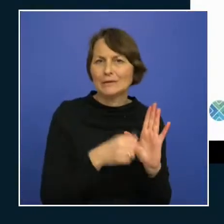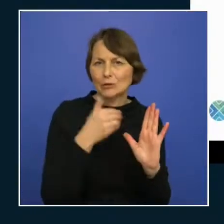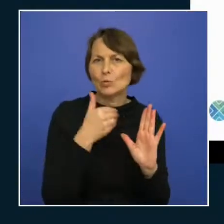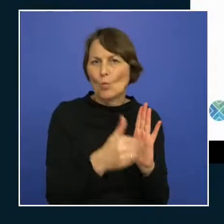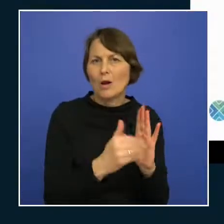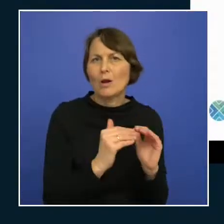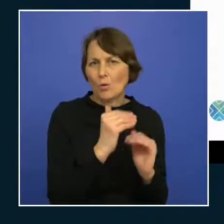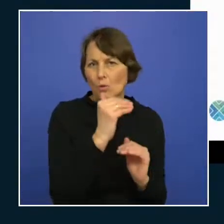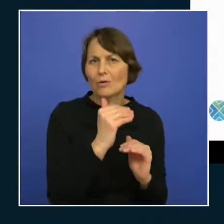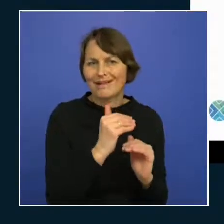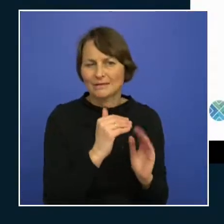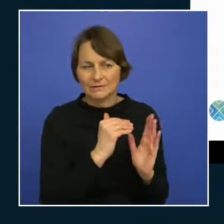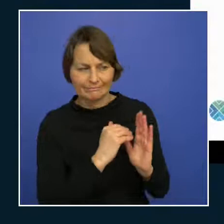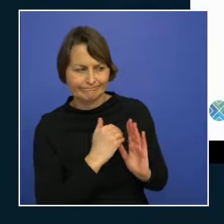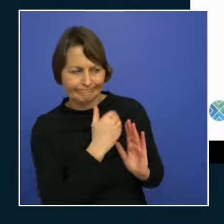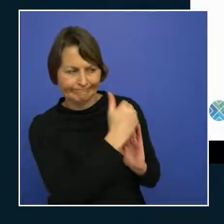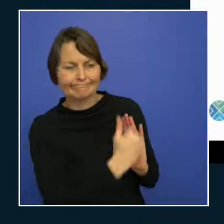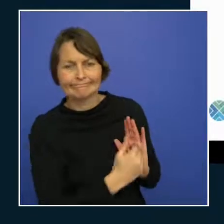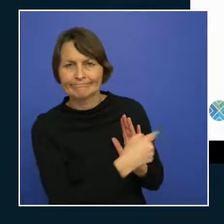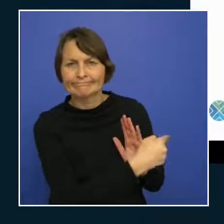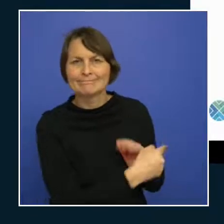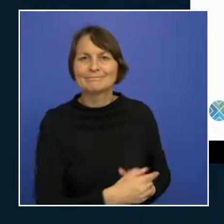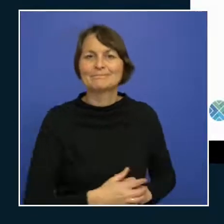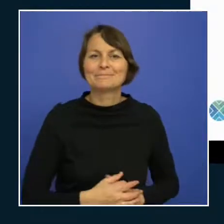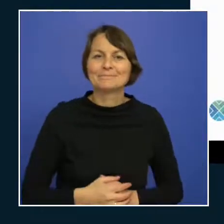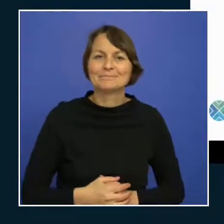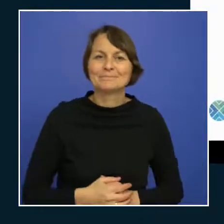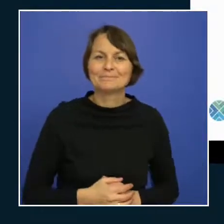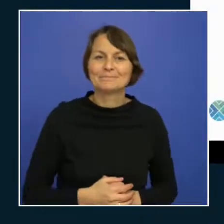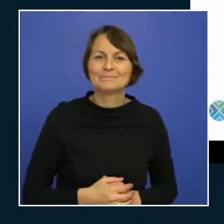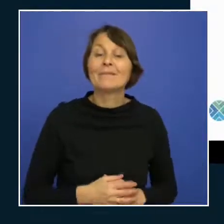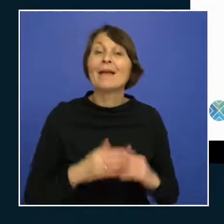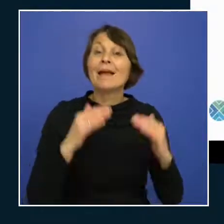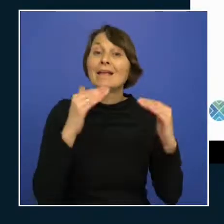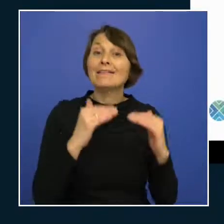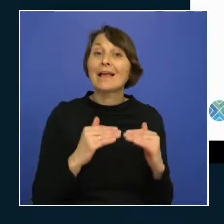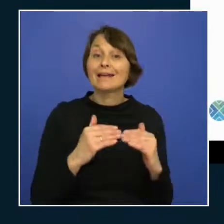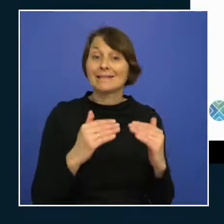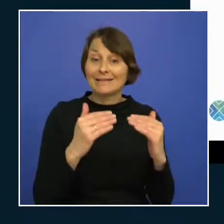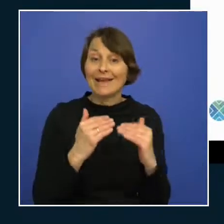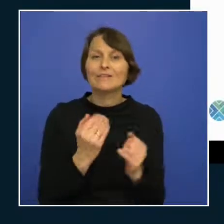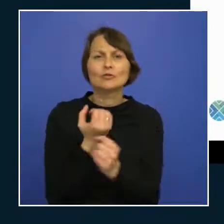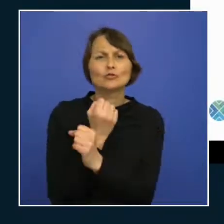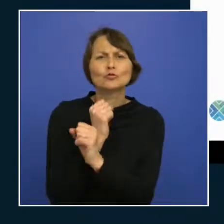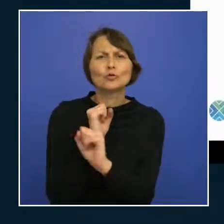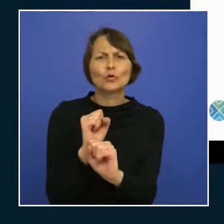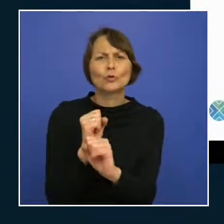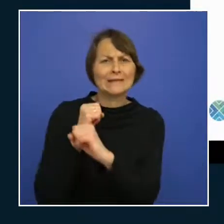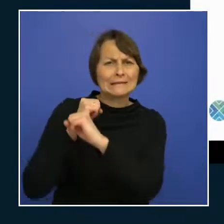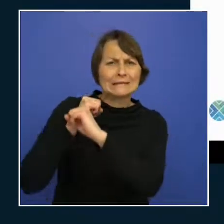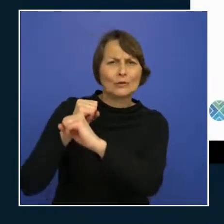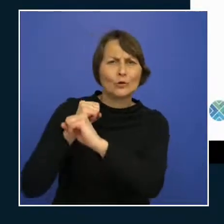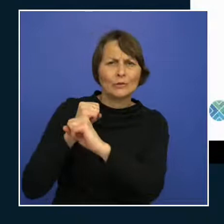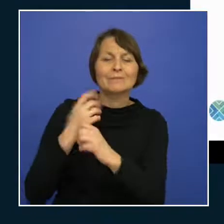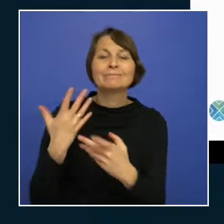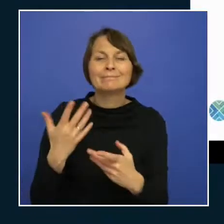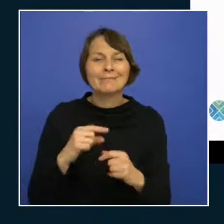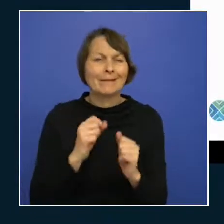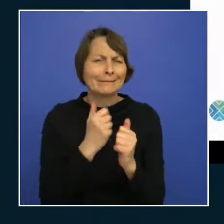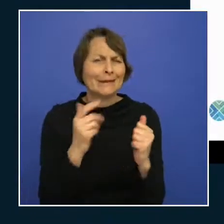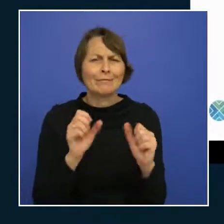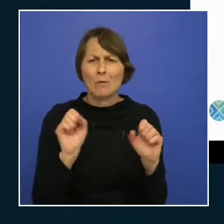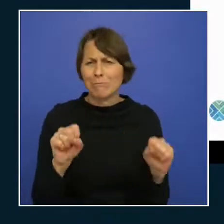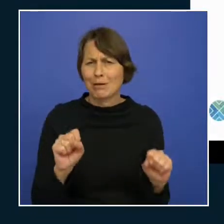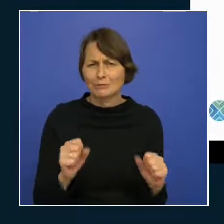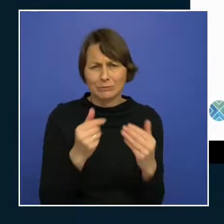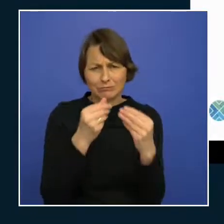So the next thing I want to talk about is security. There are a lot of different capabilities and offerings to